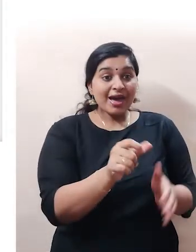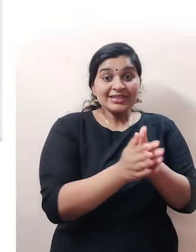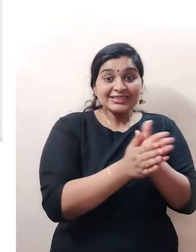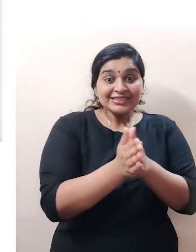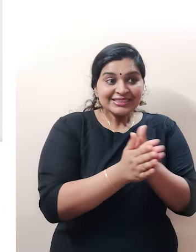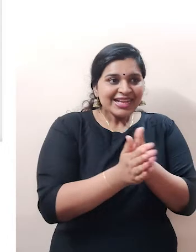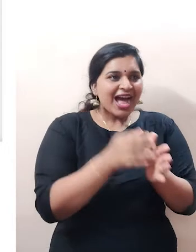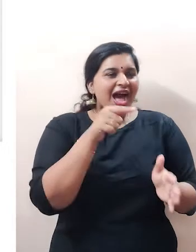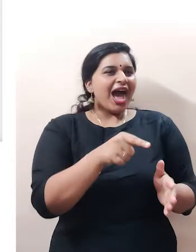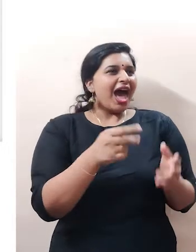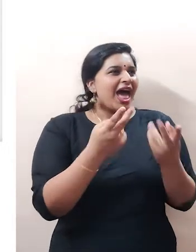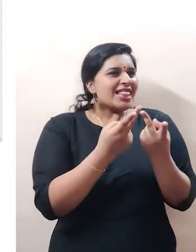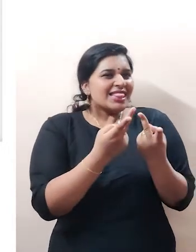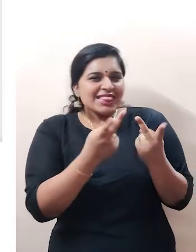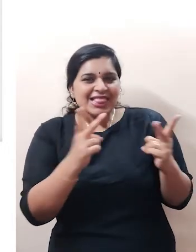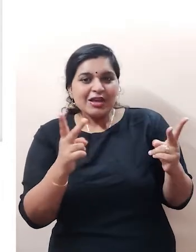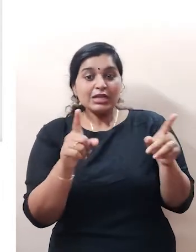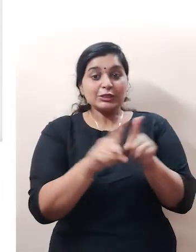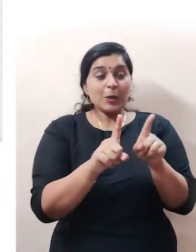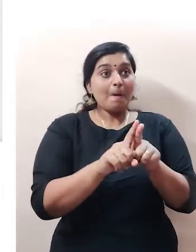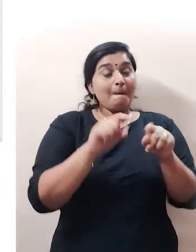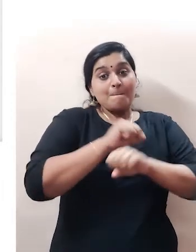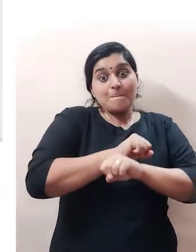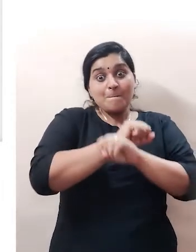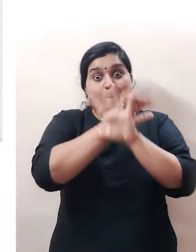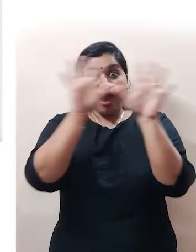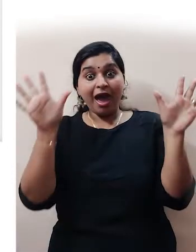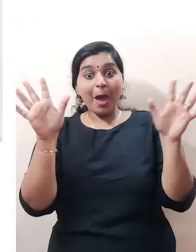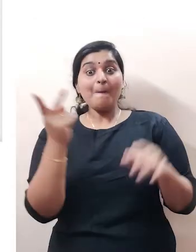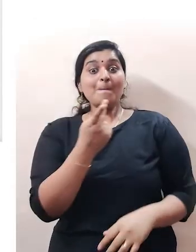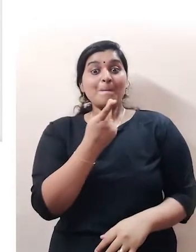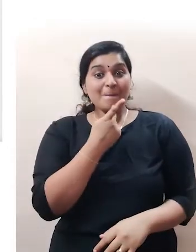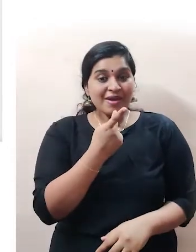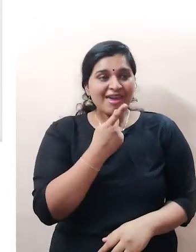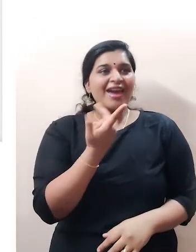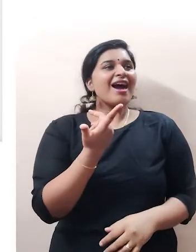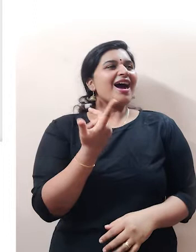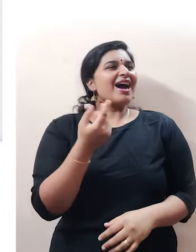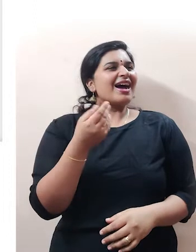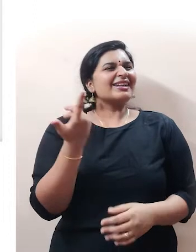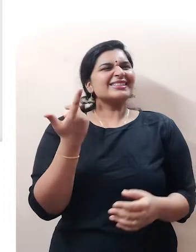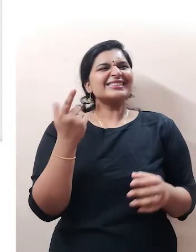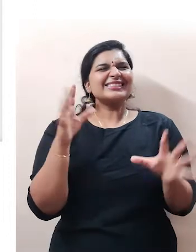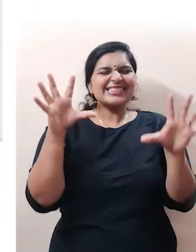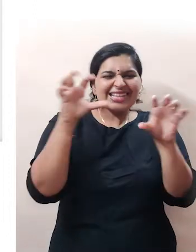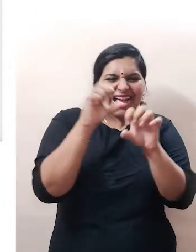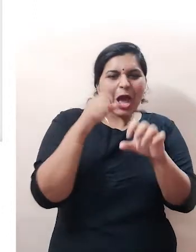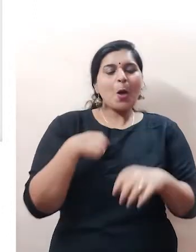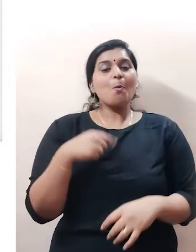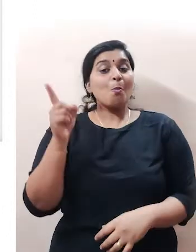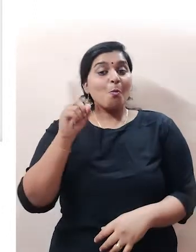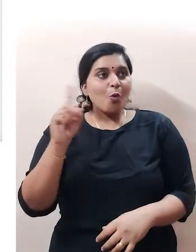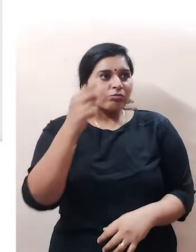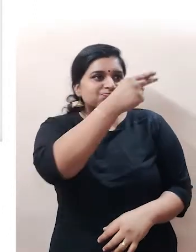elements that were typical to these paintings, the vivacity of colors, the employment of bright pinks and light blue, which we